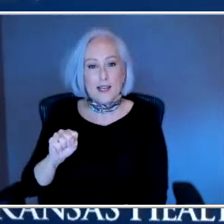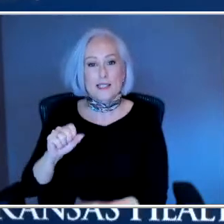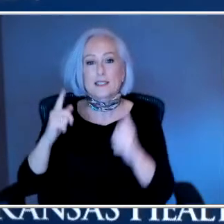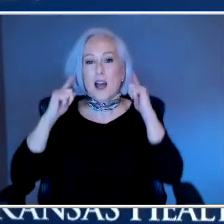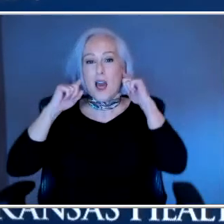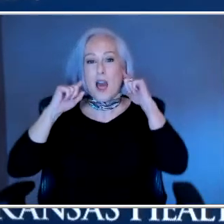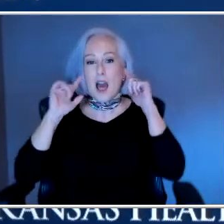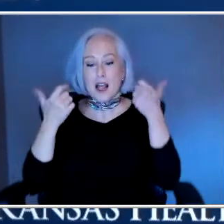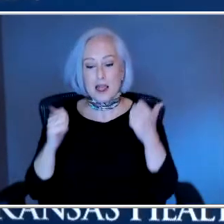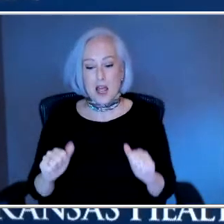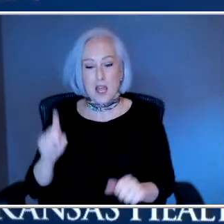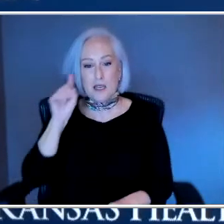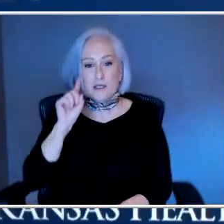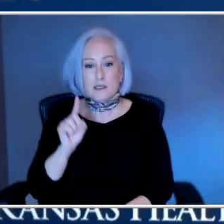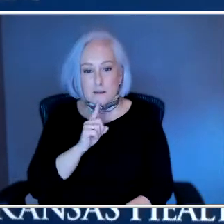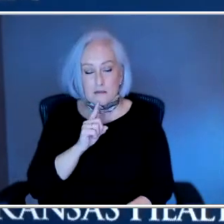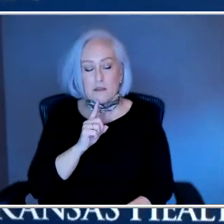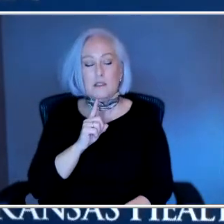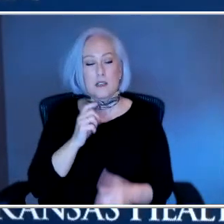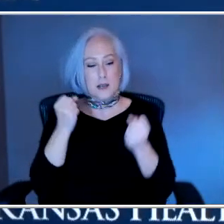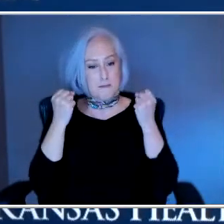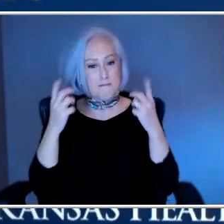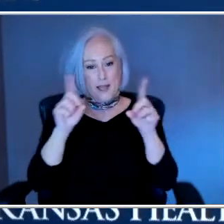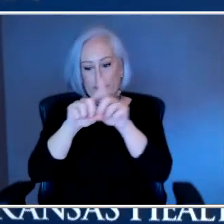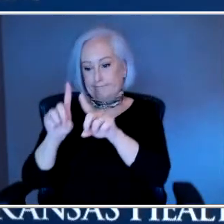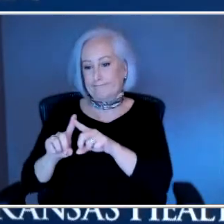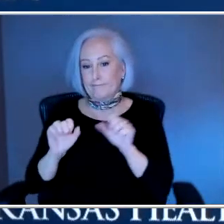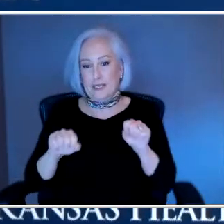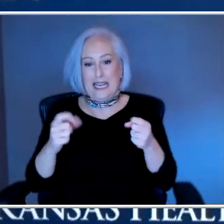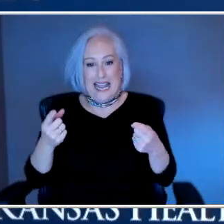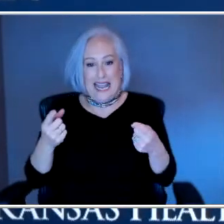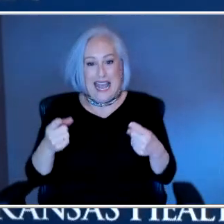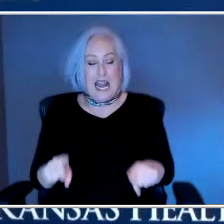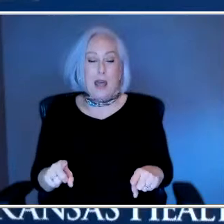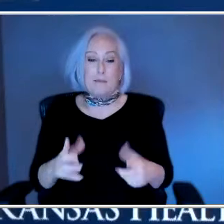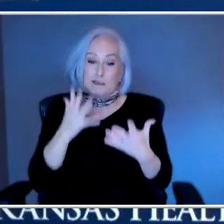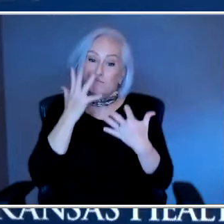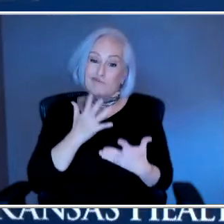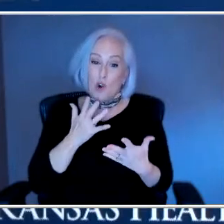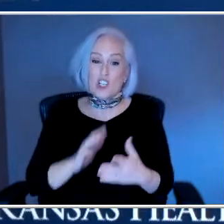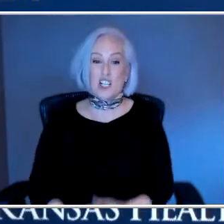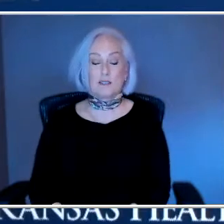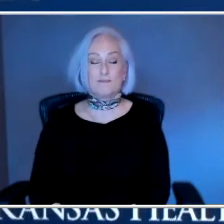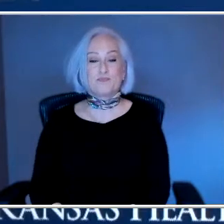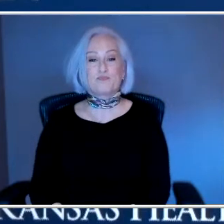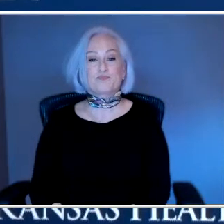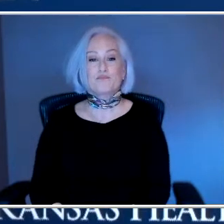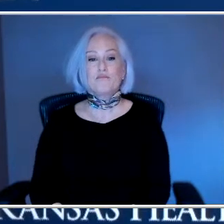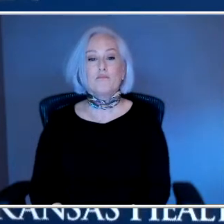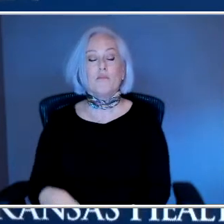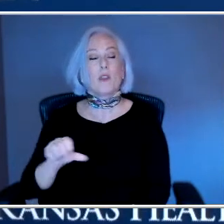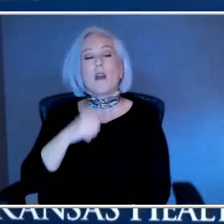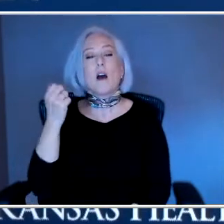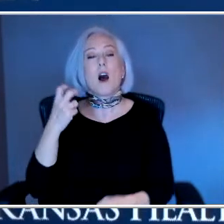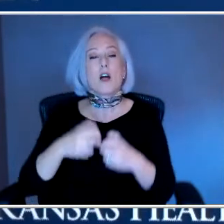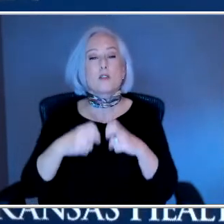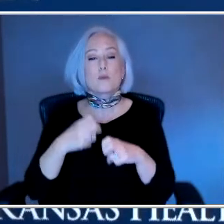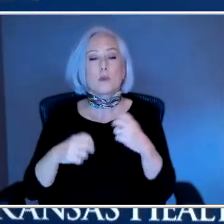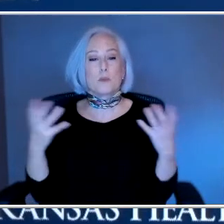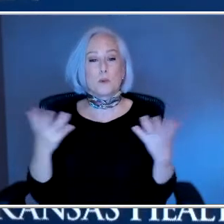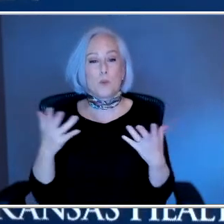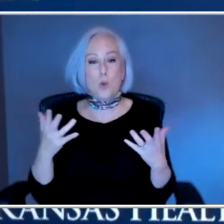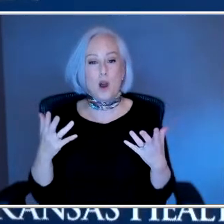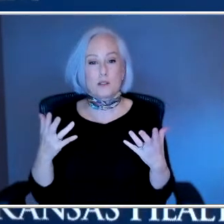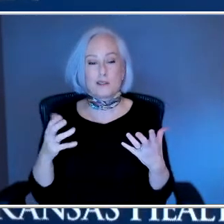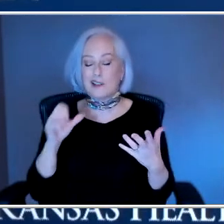different problems that can happen with this virus, unfortunately. The other issue with this, although not as long as hepatitis A,